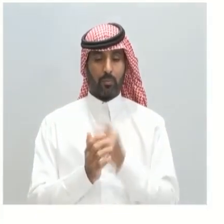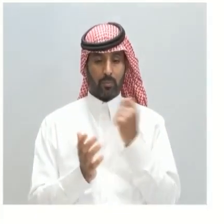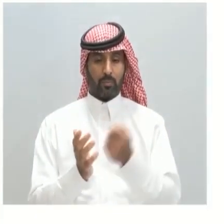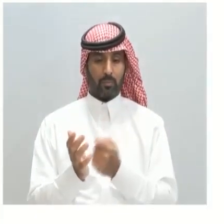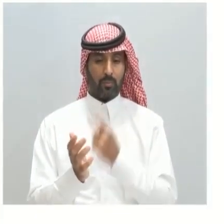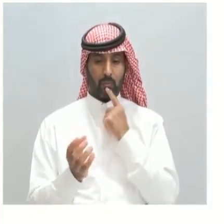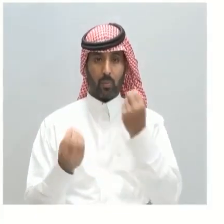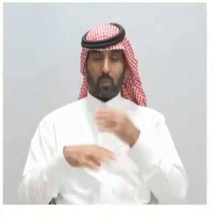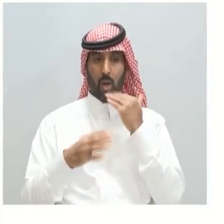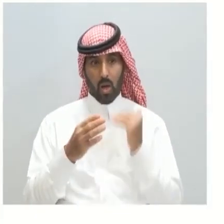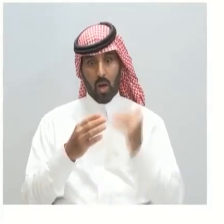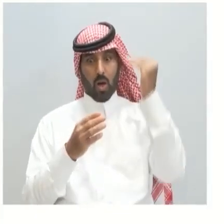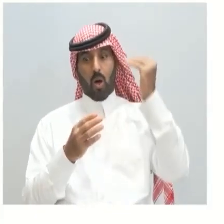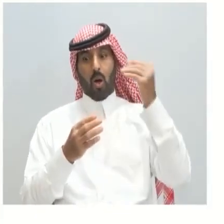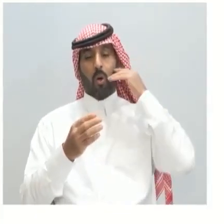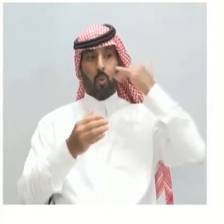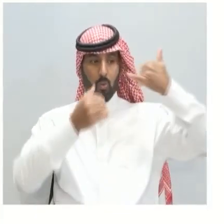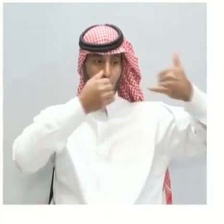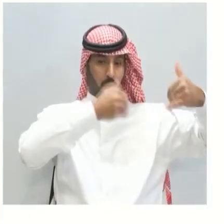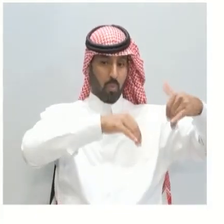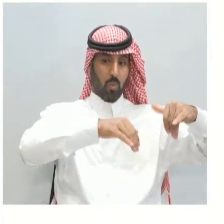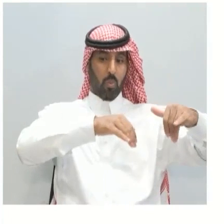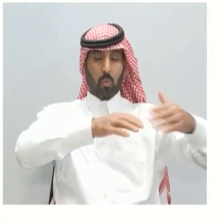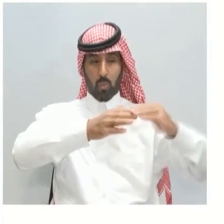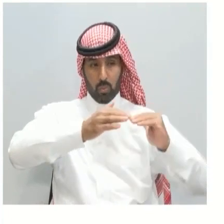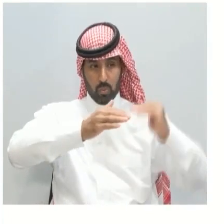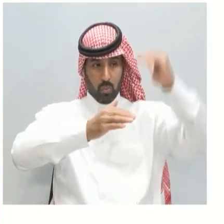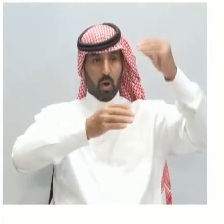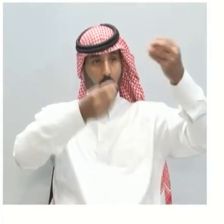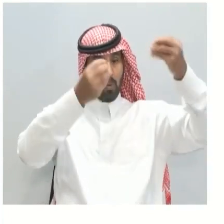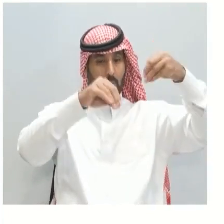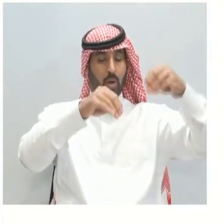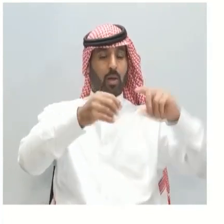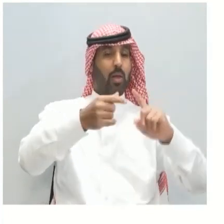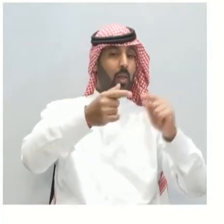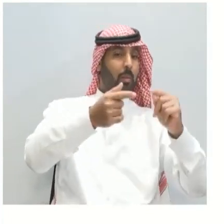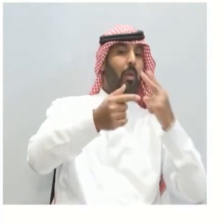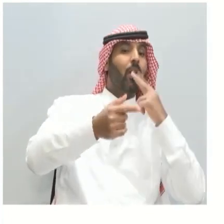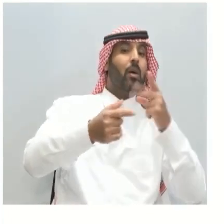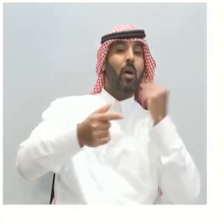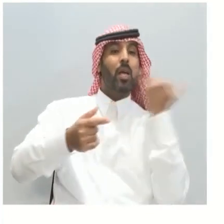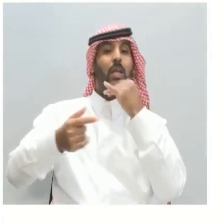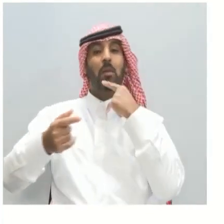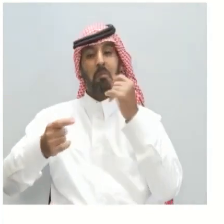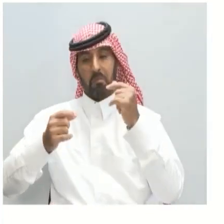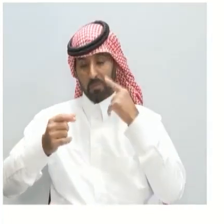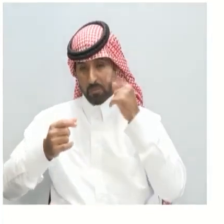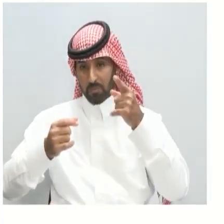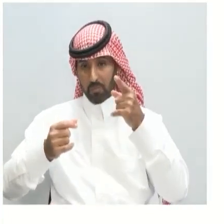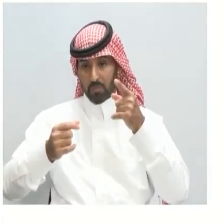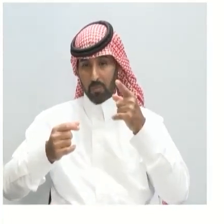here, the higher the water level gets in the river. The second one, the better my English gets,